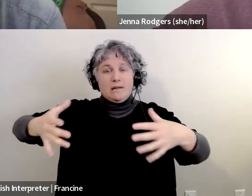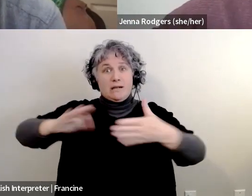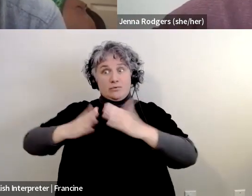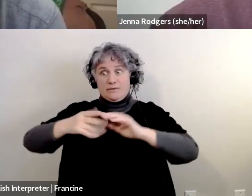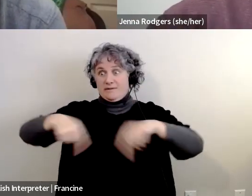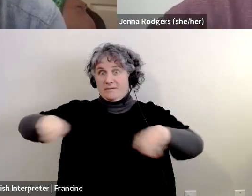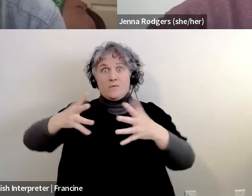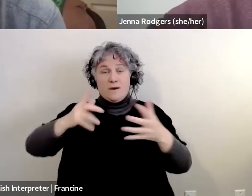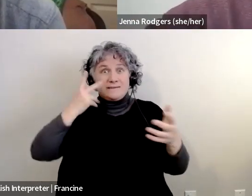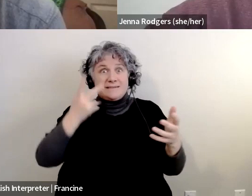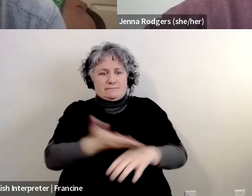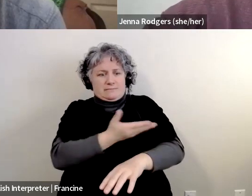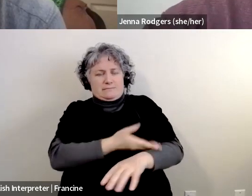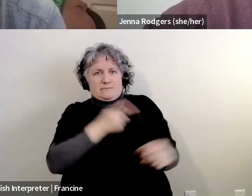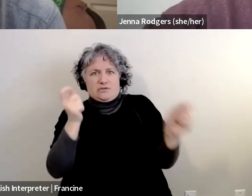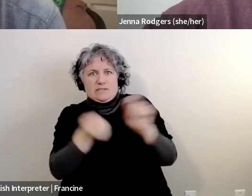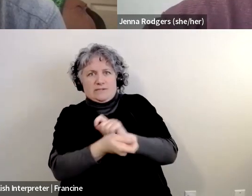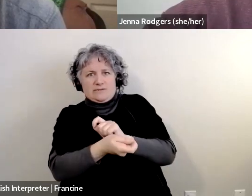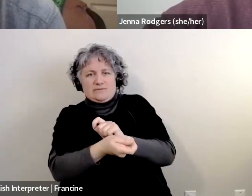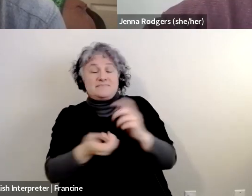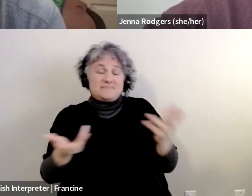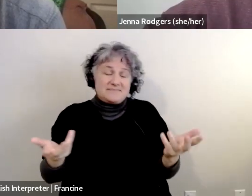as a whole.